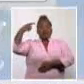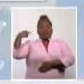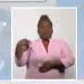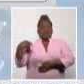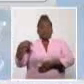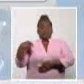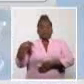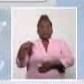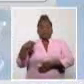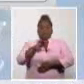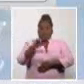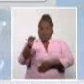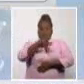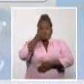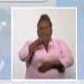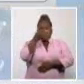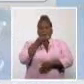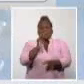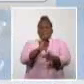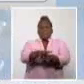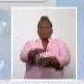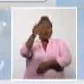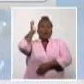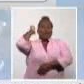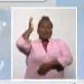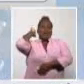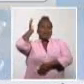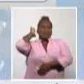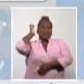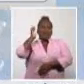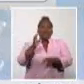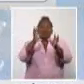876 releases accumulated up to yesterday,